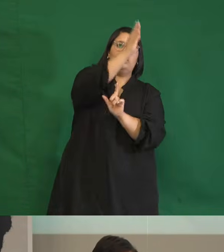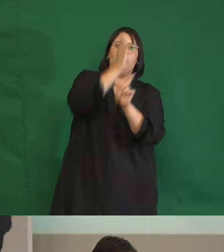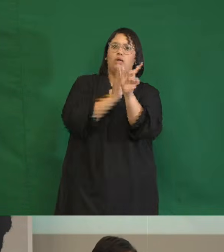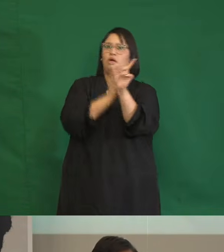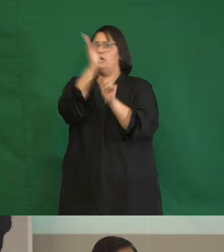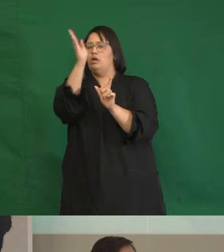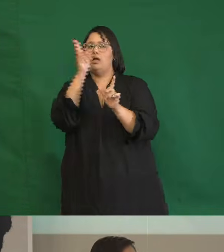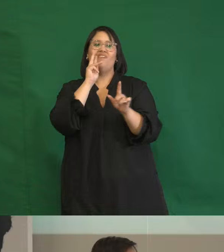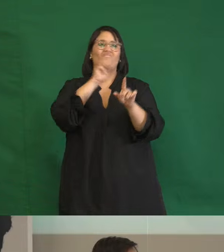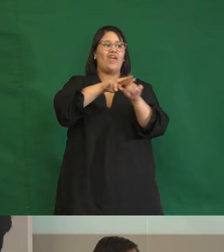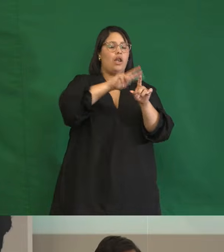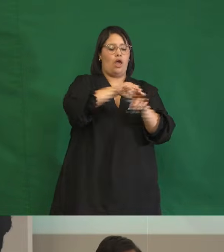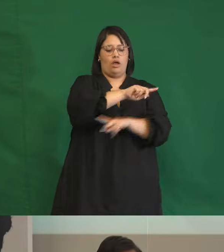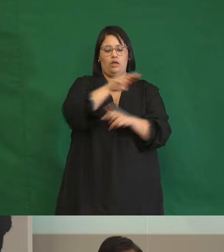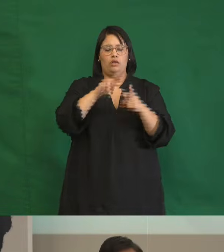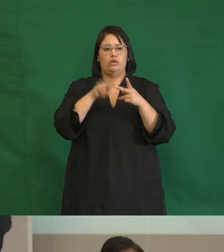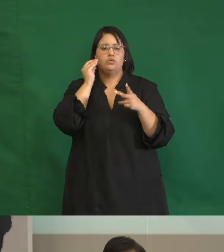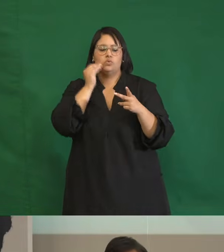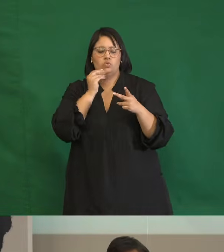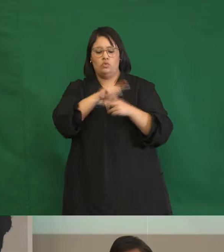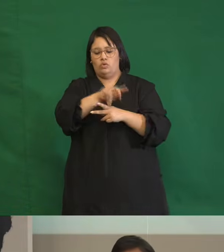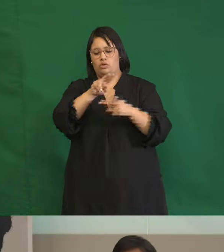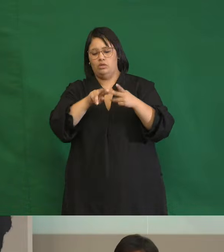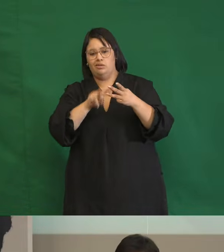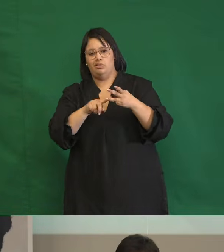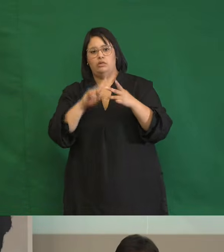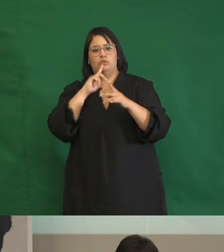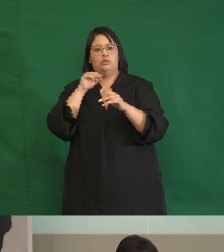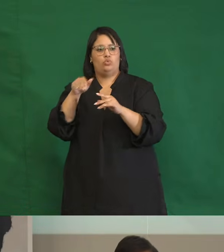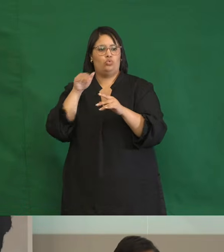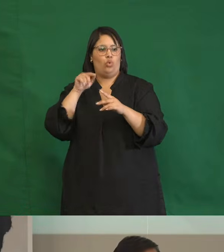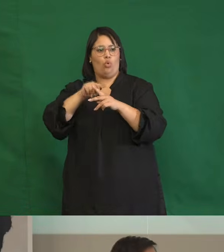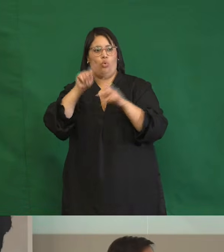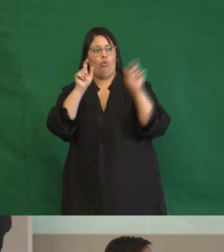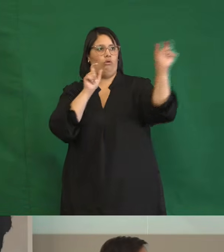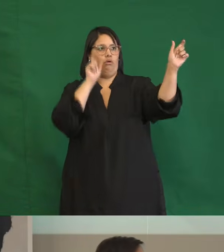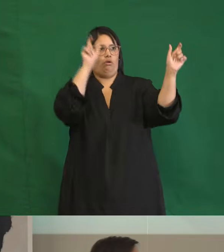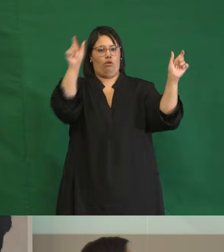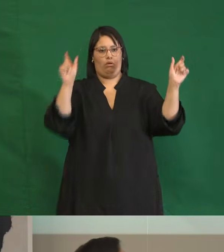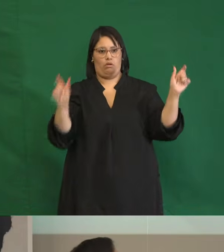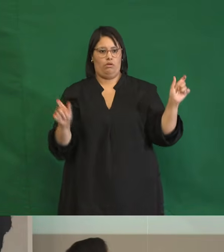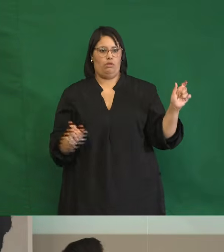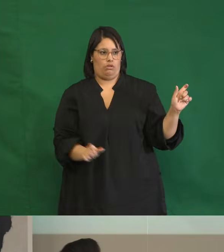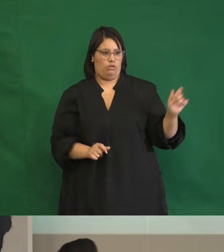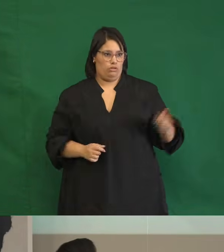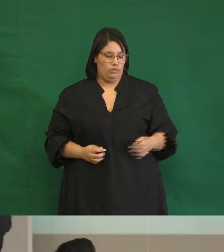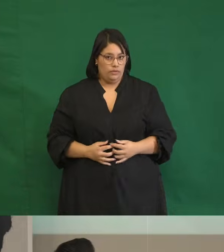in Tshivenda, Sesotho sa Leboa, and in isiZulu.